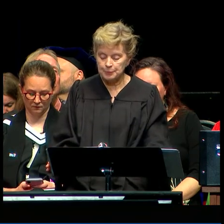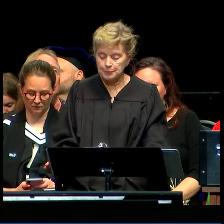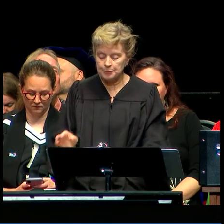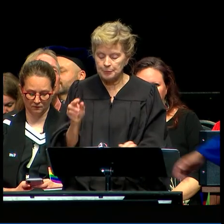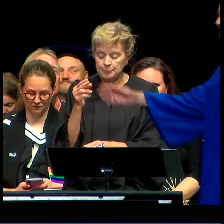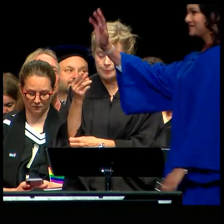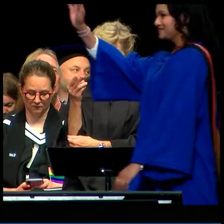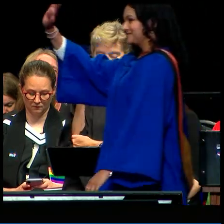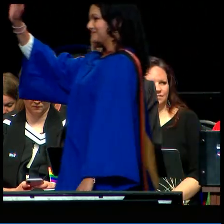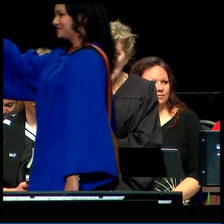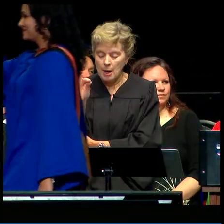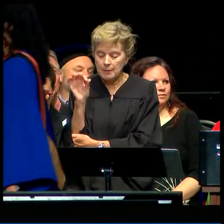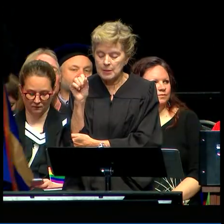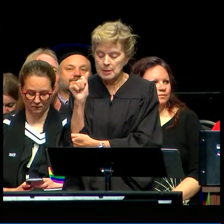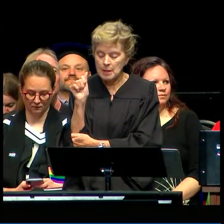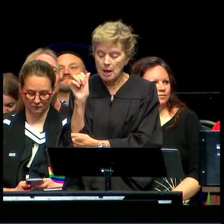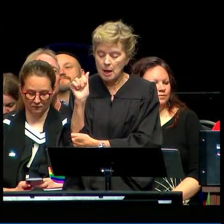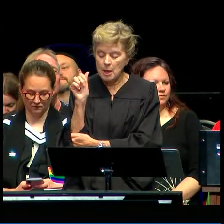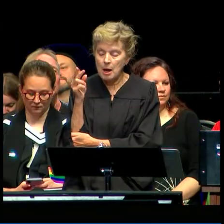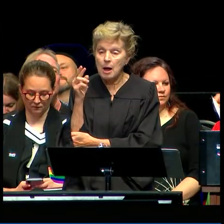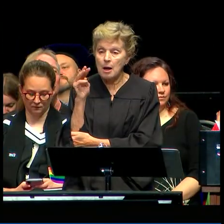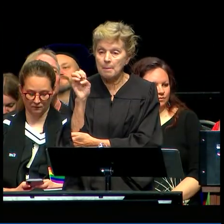Hafsa Ahmed, with distinction.